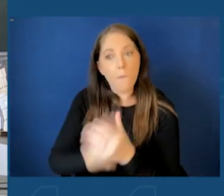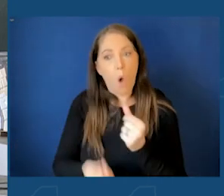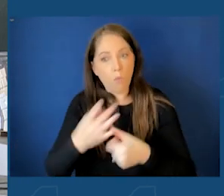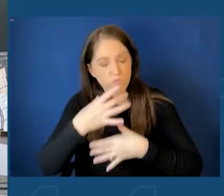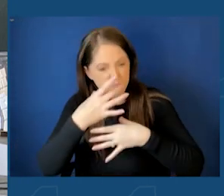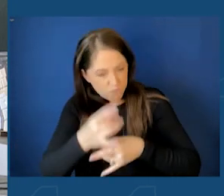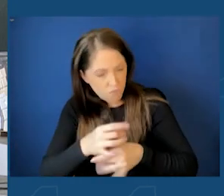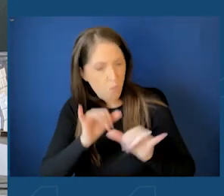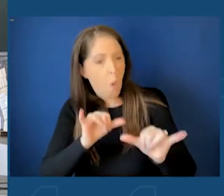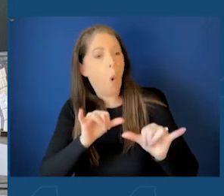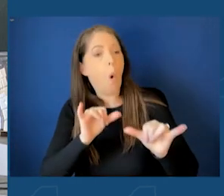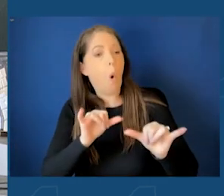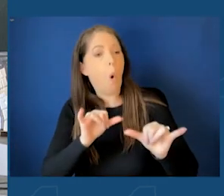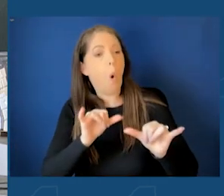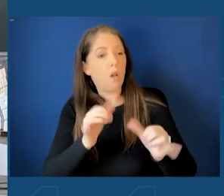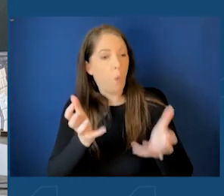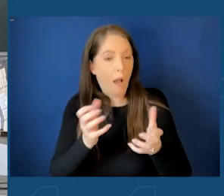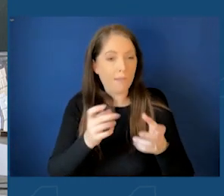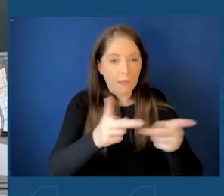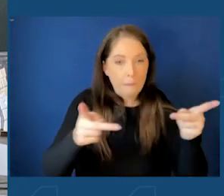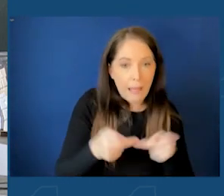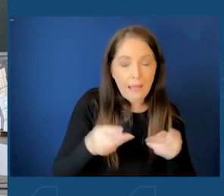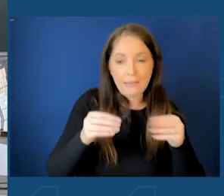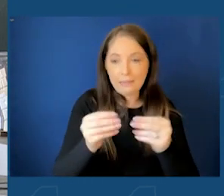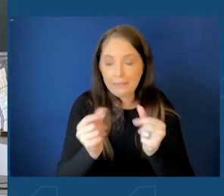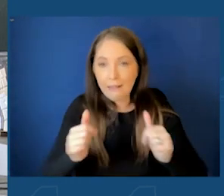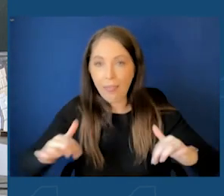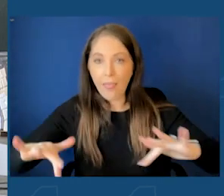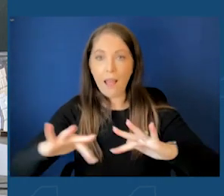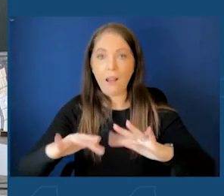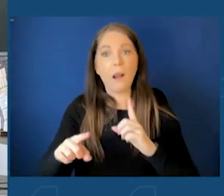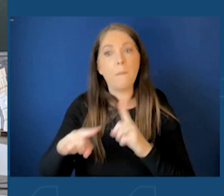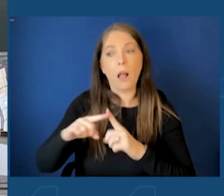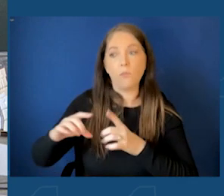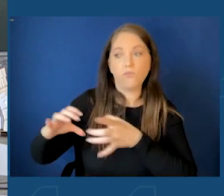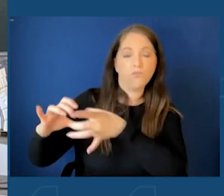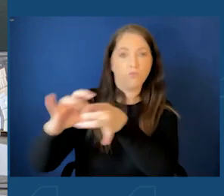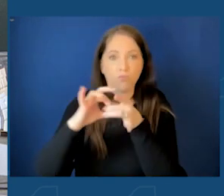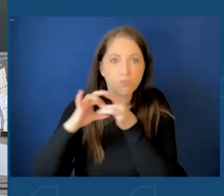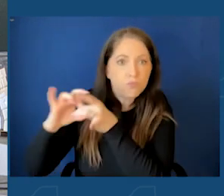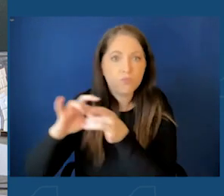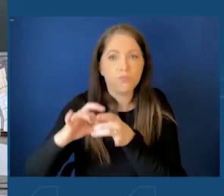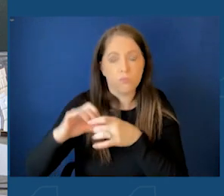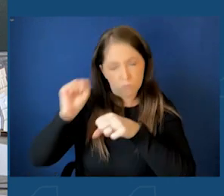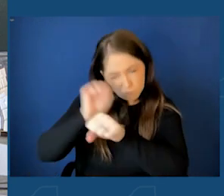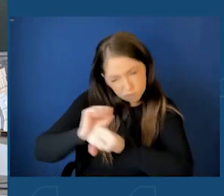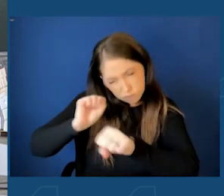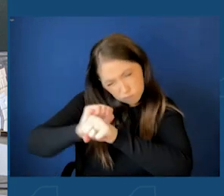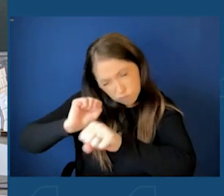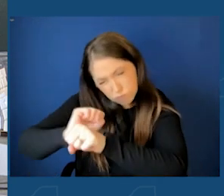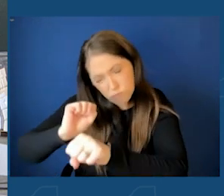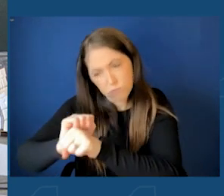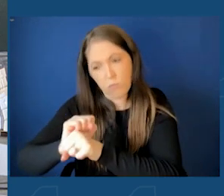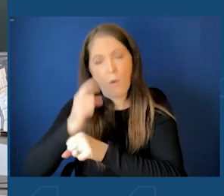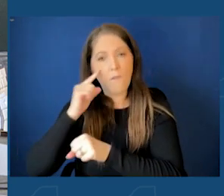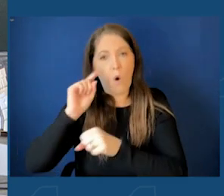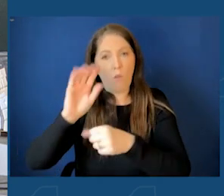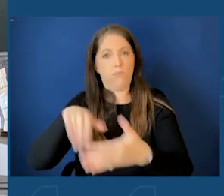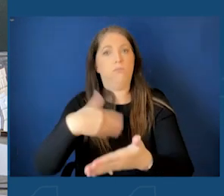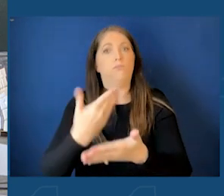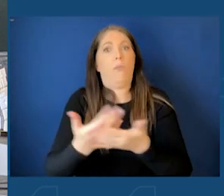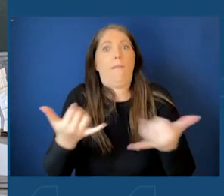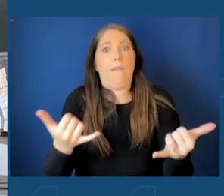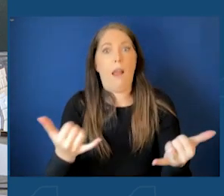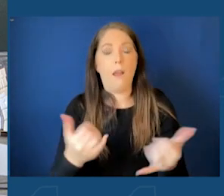interest in this land, and it's taken a great deal of cooperation and hard work to get us to the point that we are. So